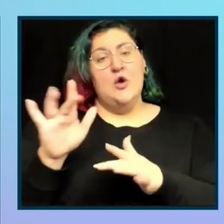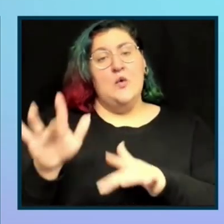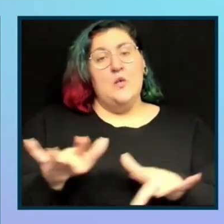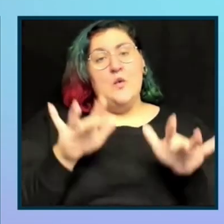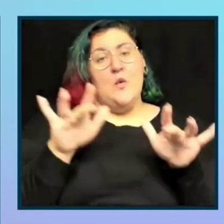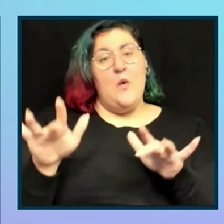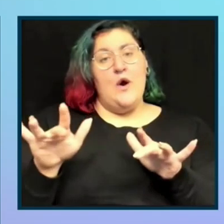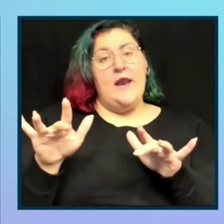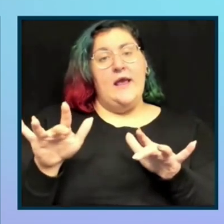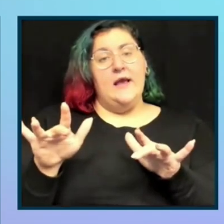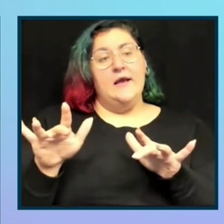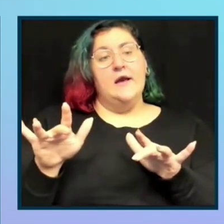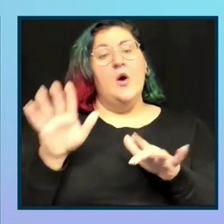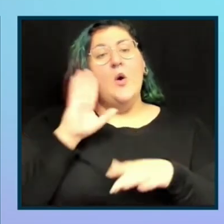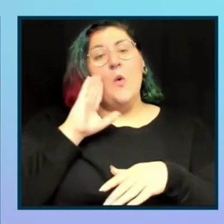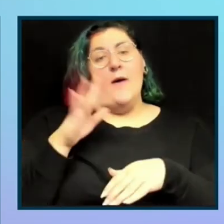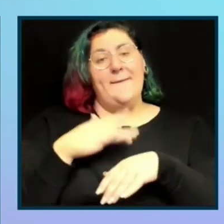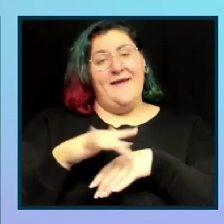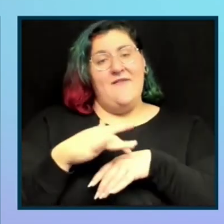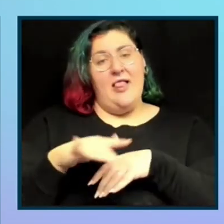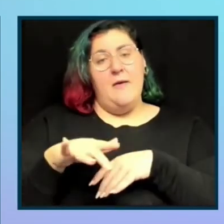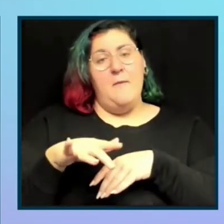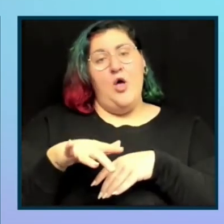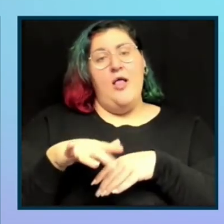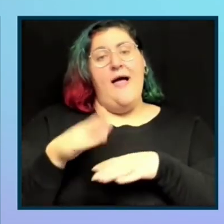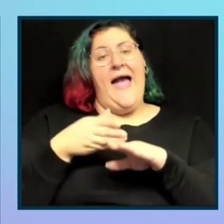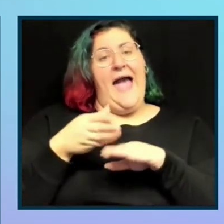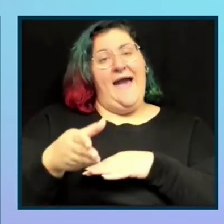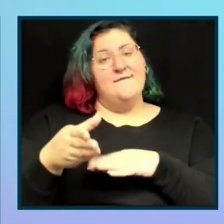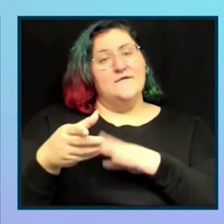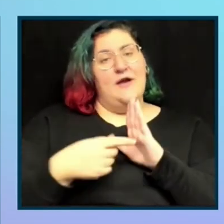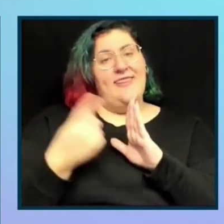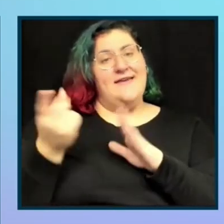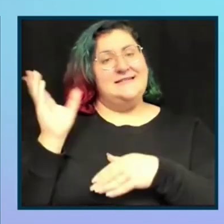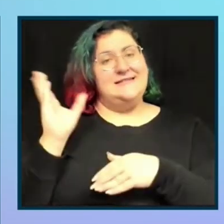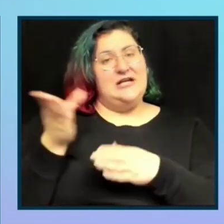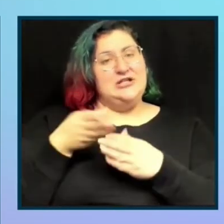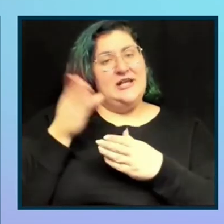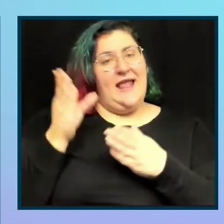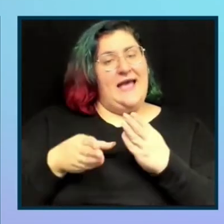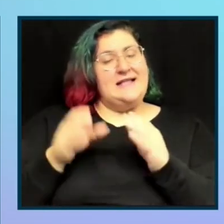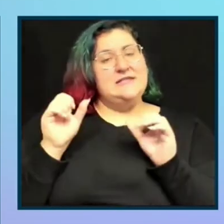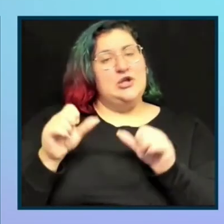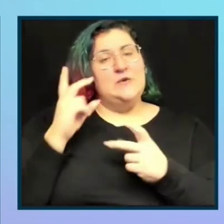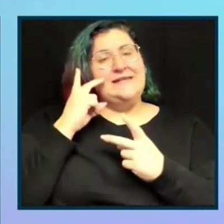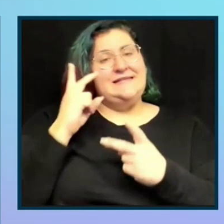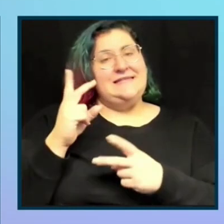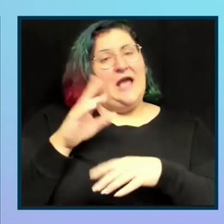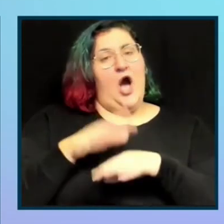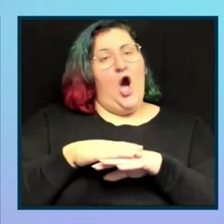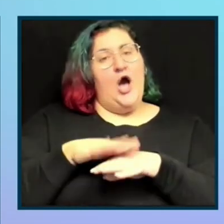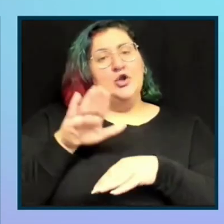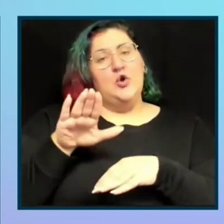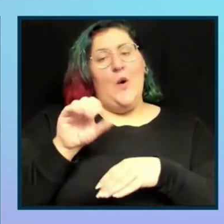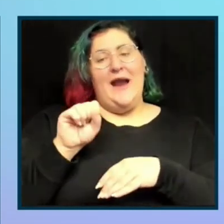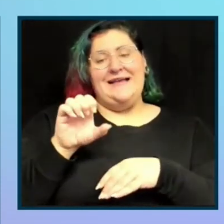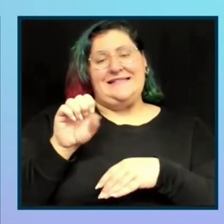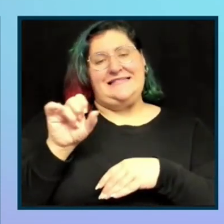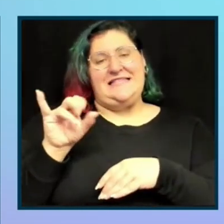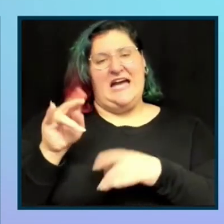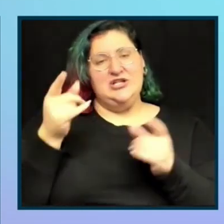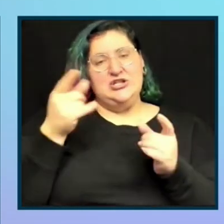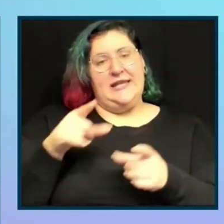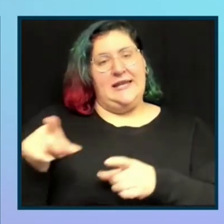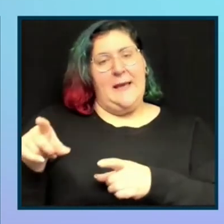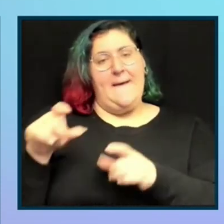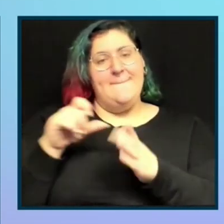this. It'll be available on demand after the session ends, and you can check that out on the session page. And if you